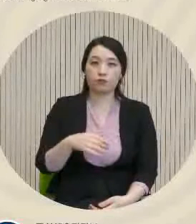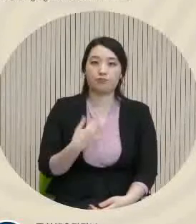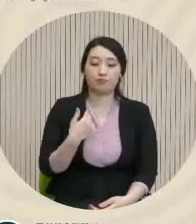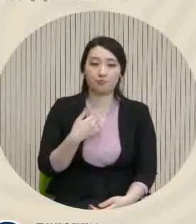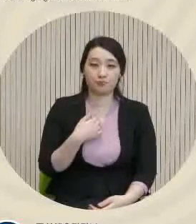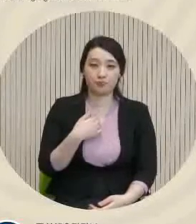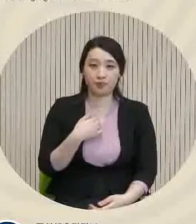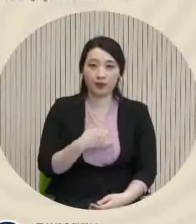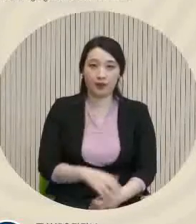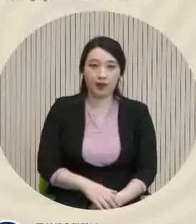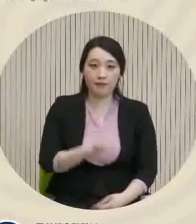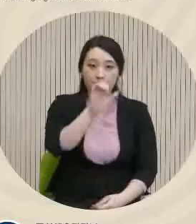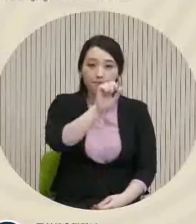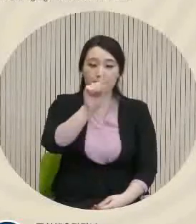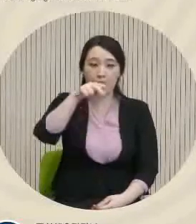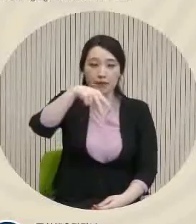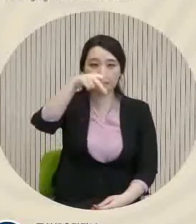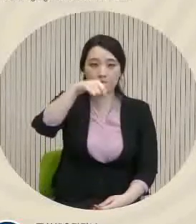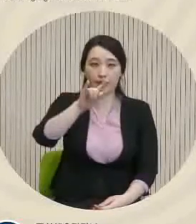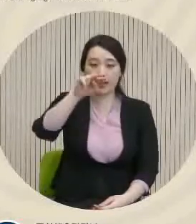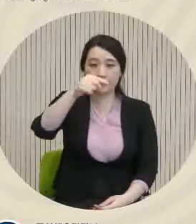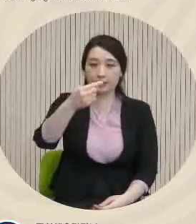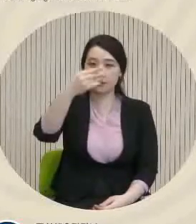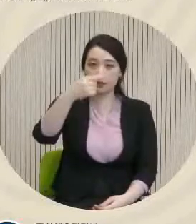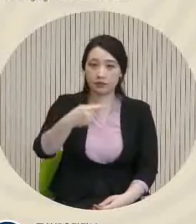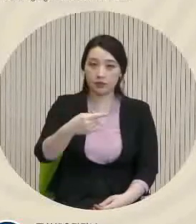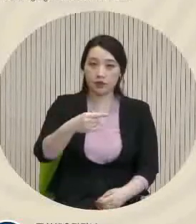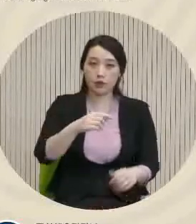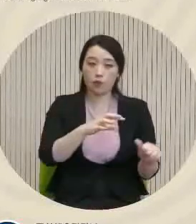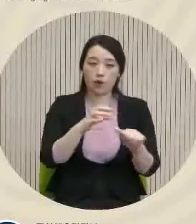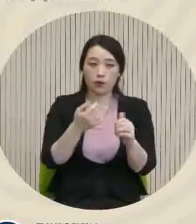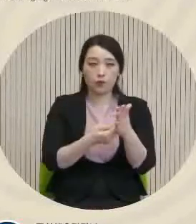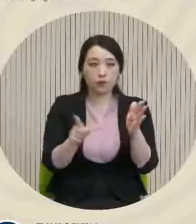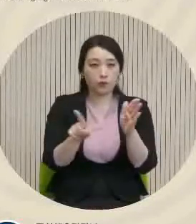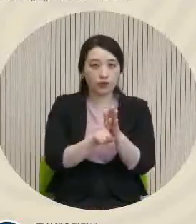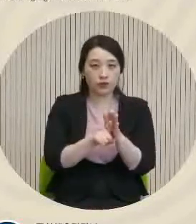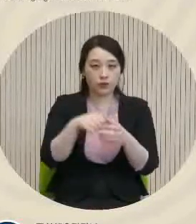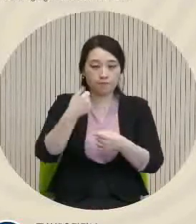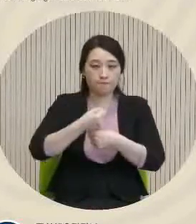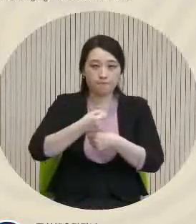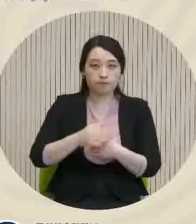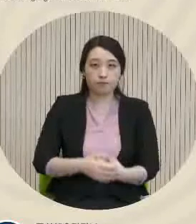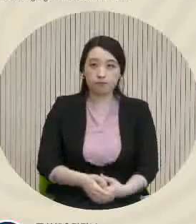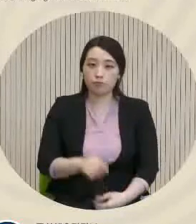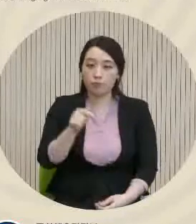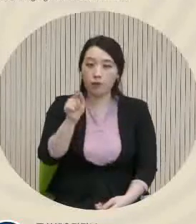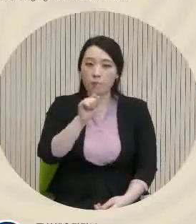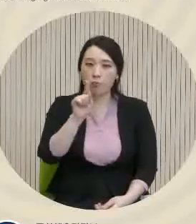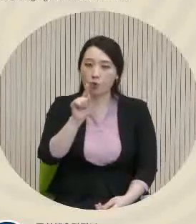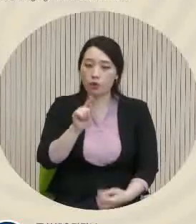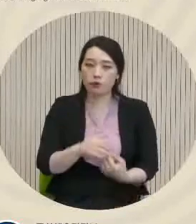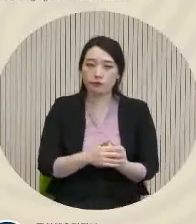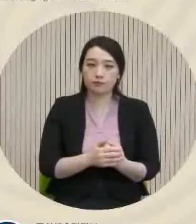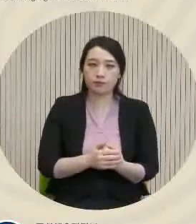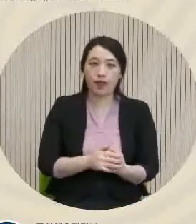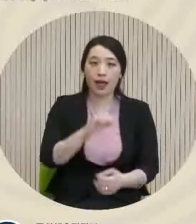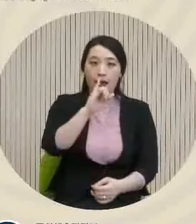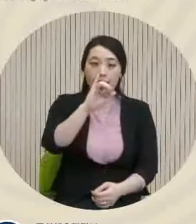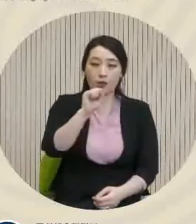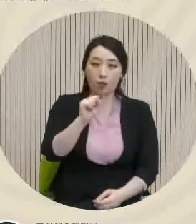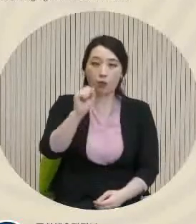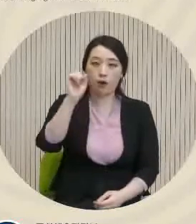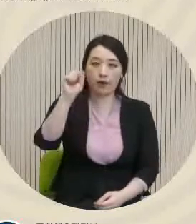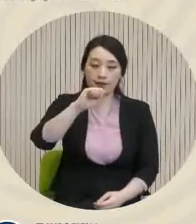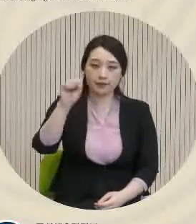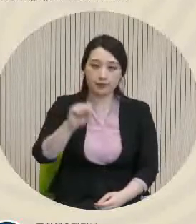introduce this podcast producing app, Anchor. It is very easy for children to use. The Anchor